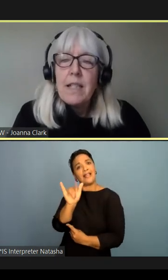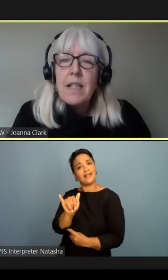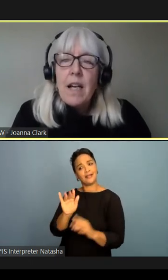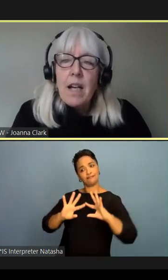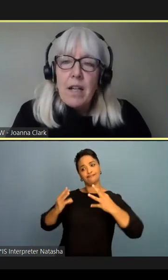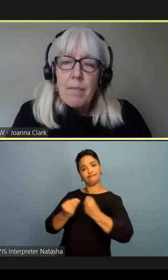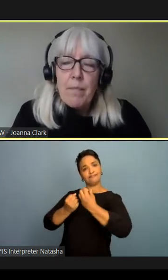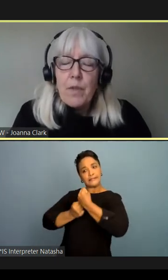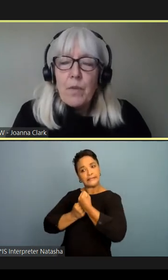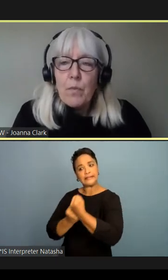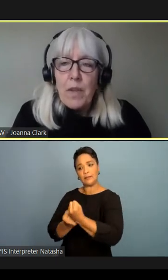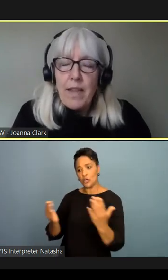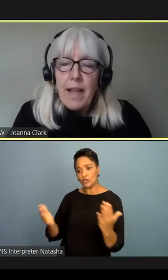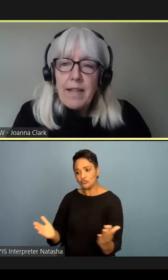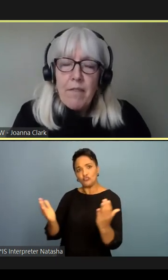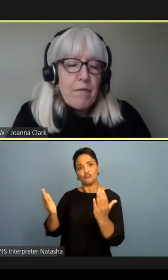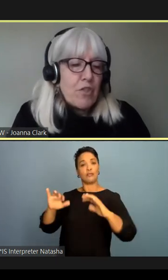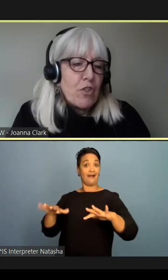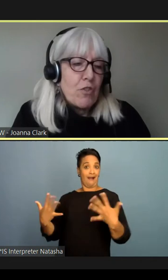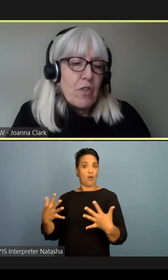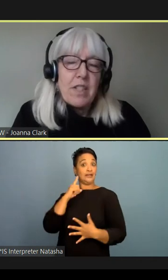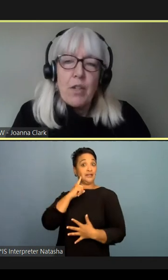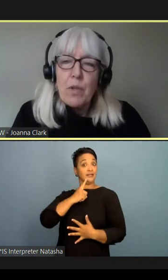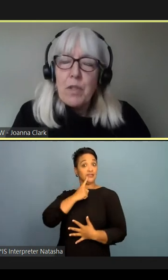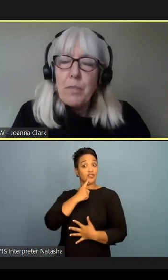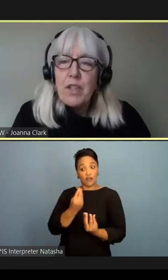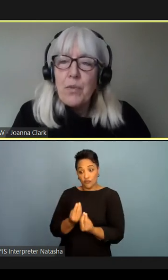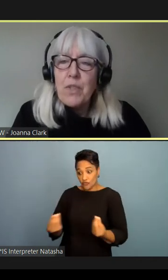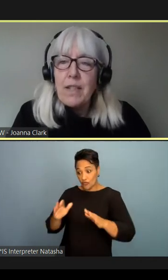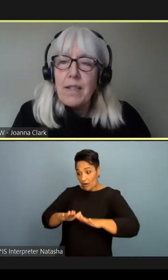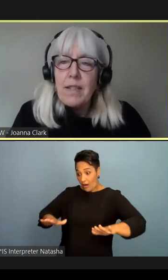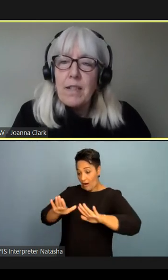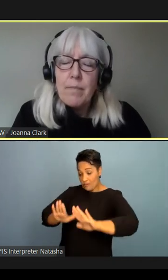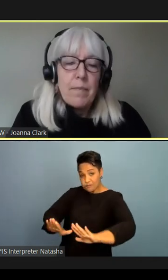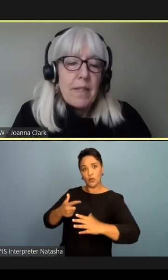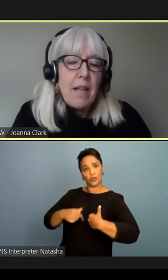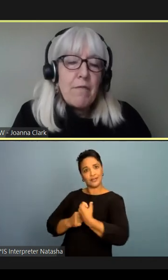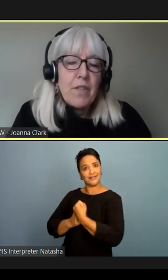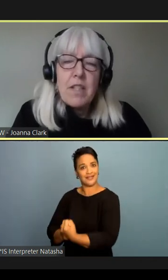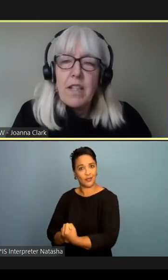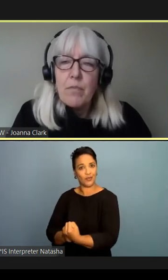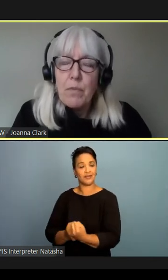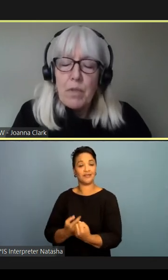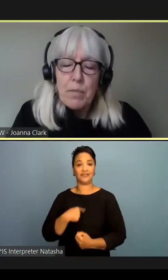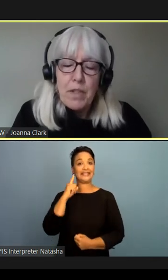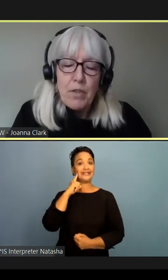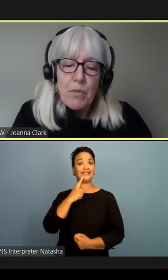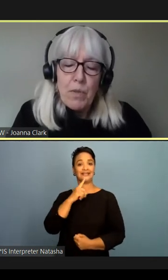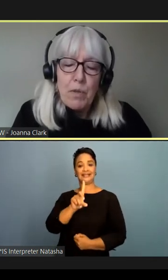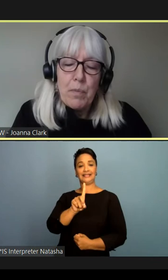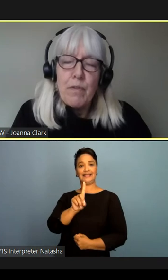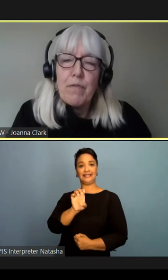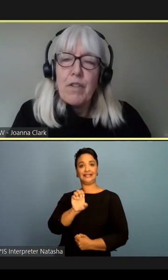supported with their deaf children. So we will be using the term deafness, and we will